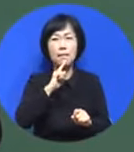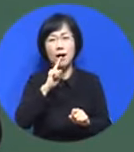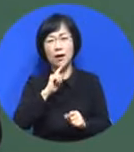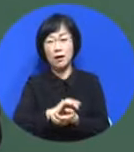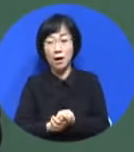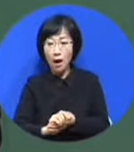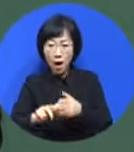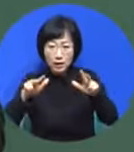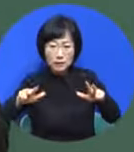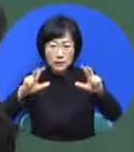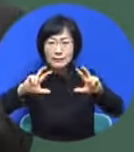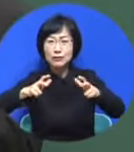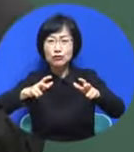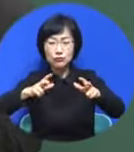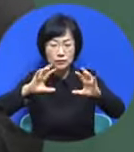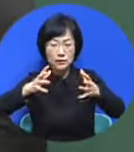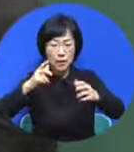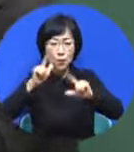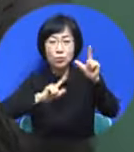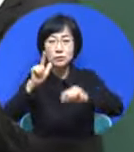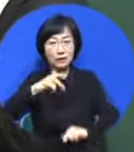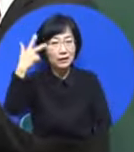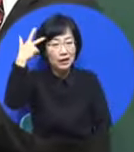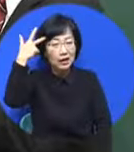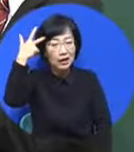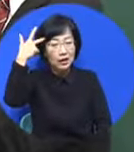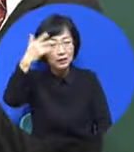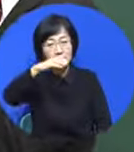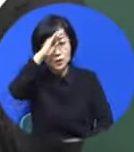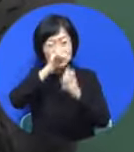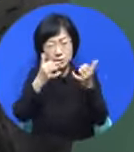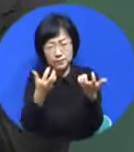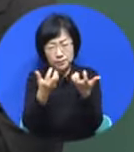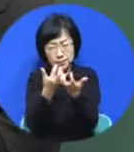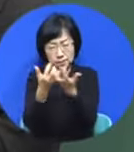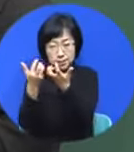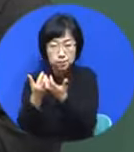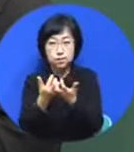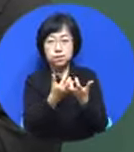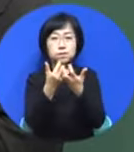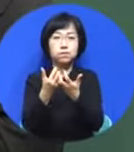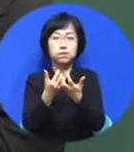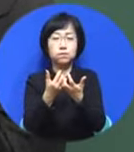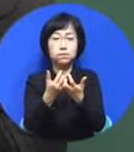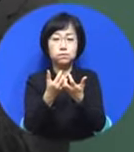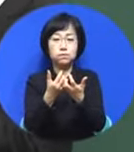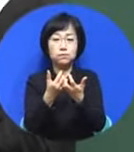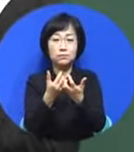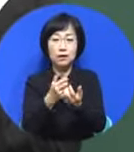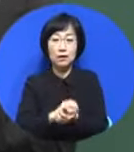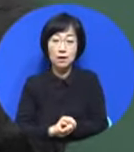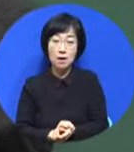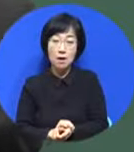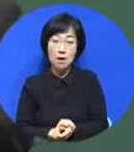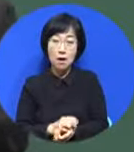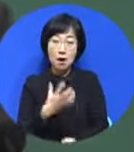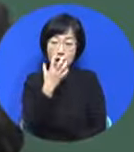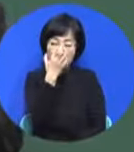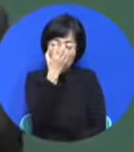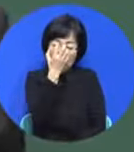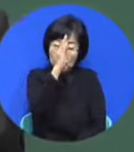What is the result of this? This entire world is filled with people with mental problems. Right now, it is an exponential growth of people